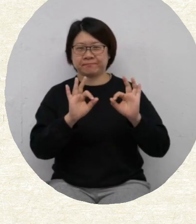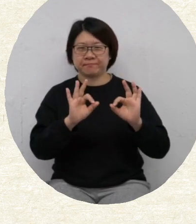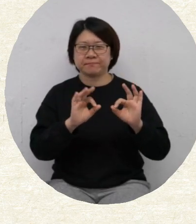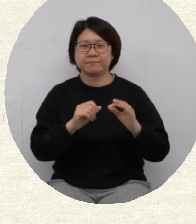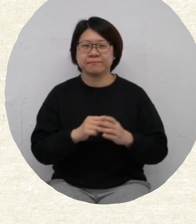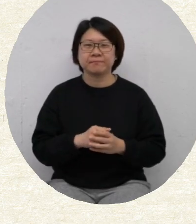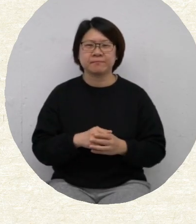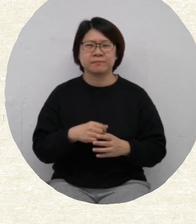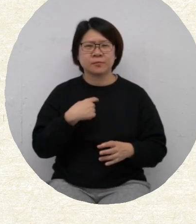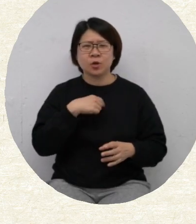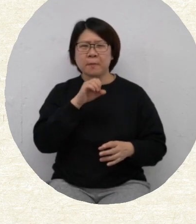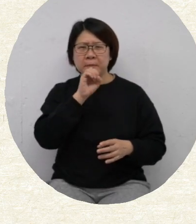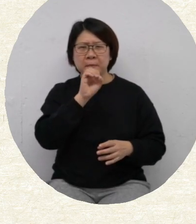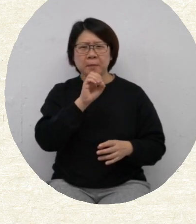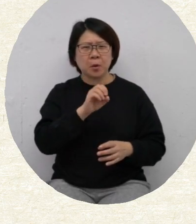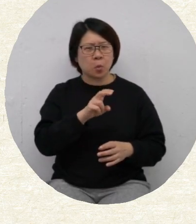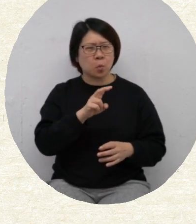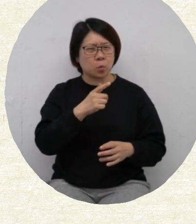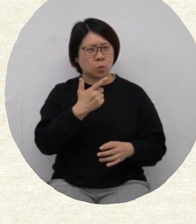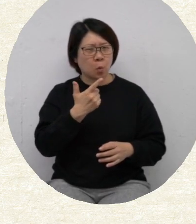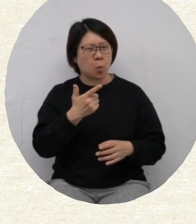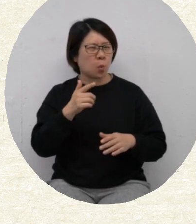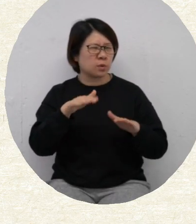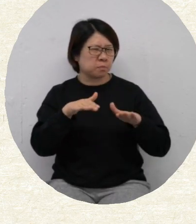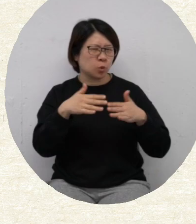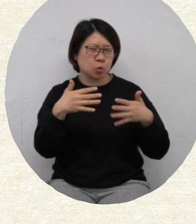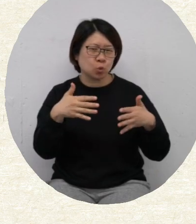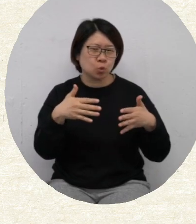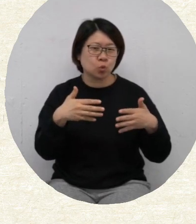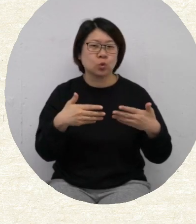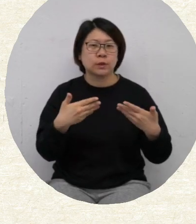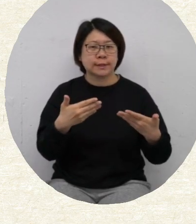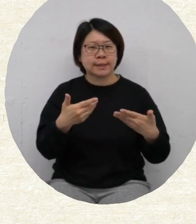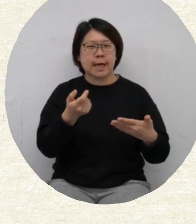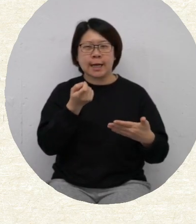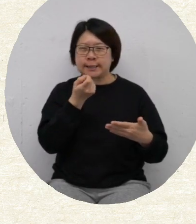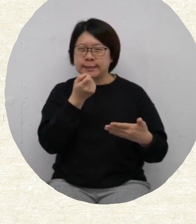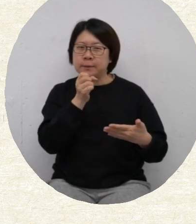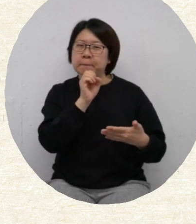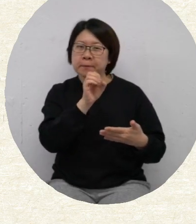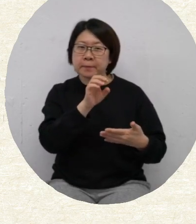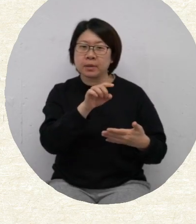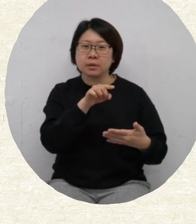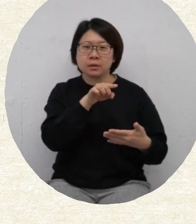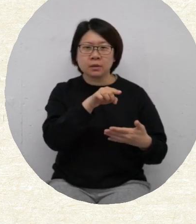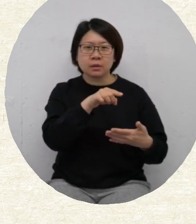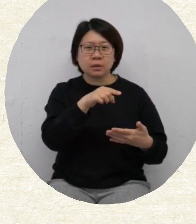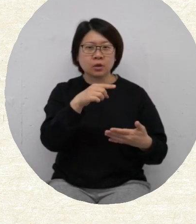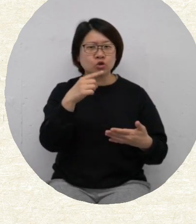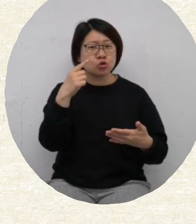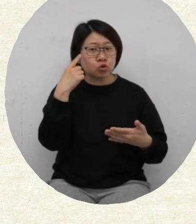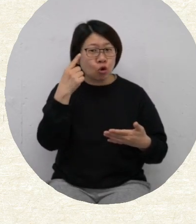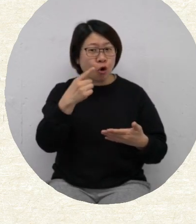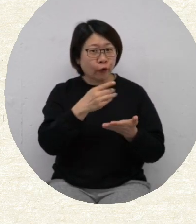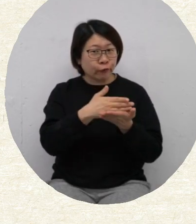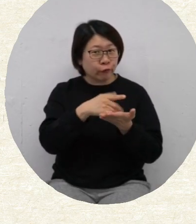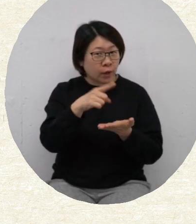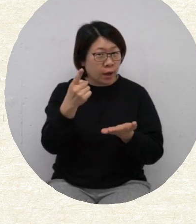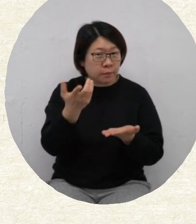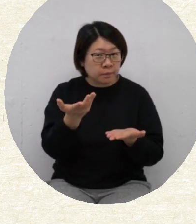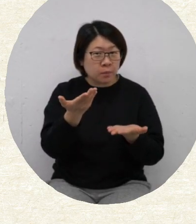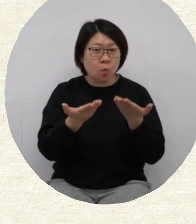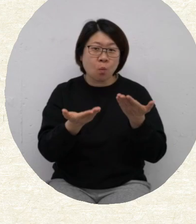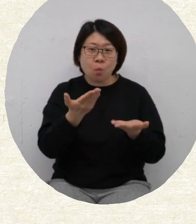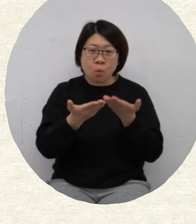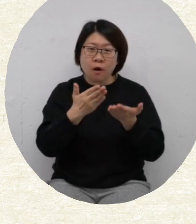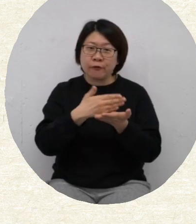those processes. Okay, I think we have done with most of my questions. Not sure if you would like